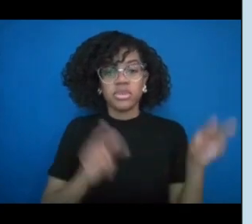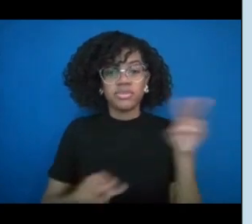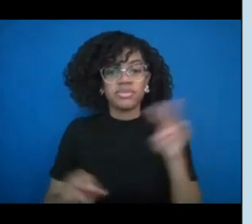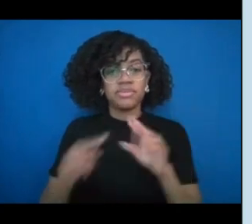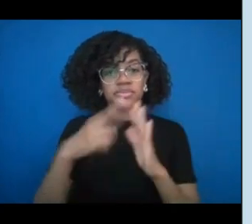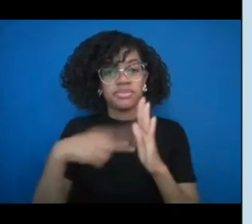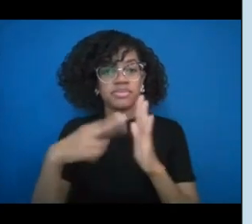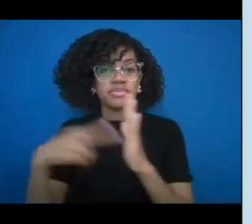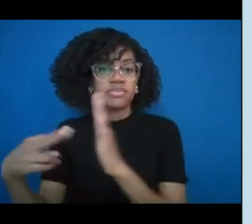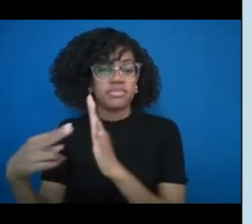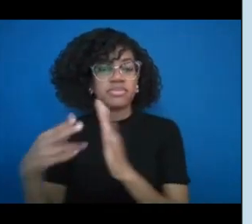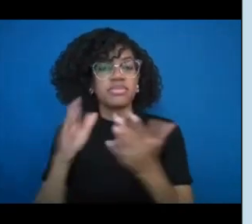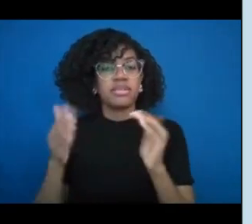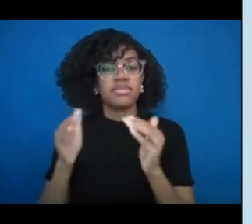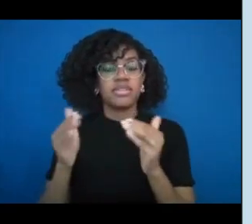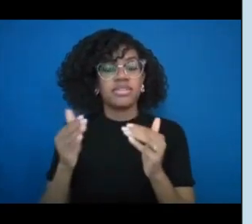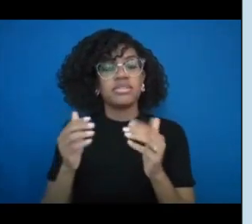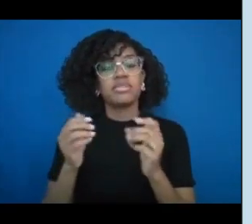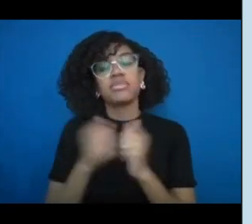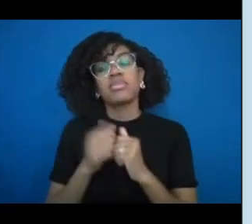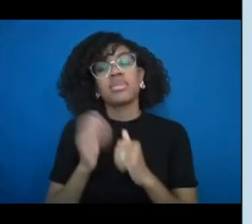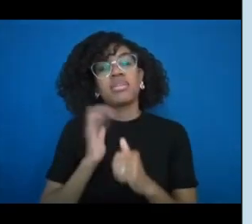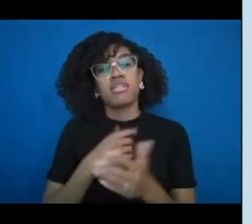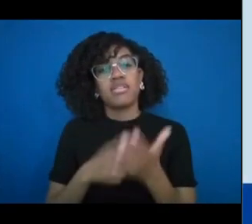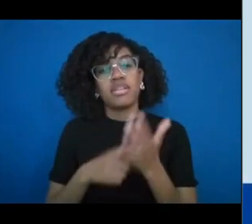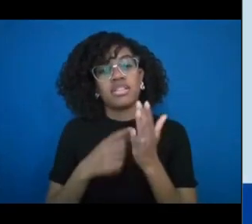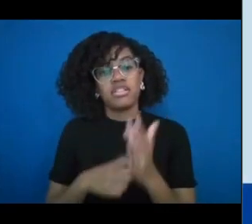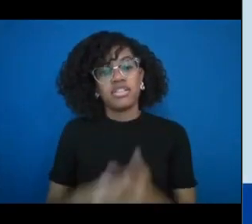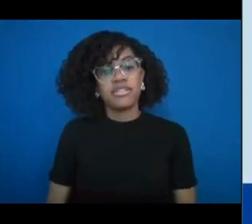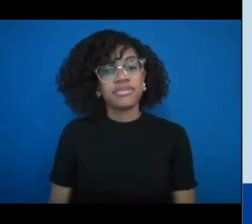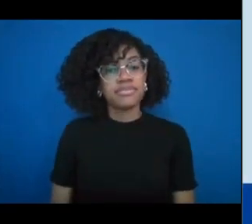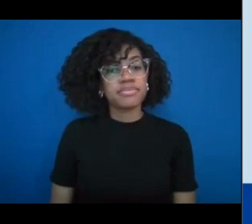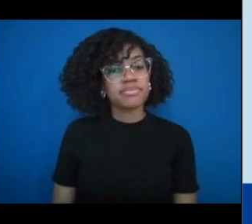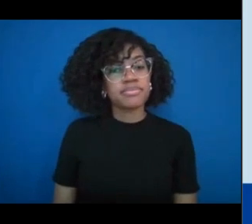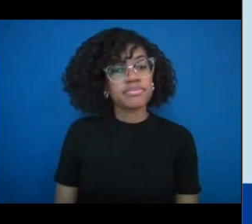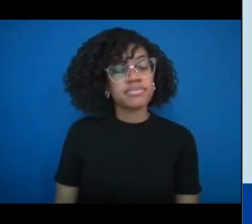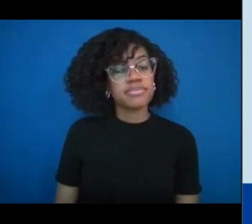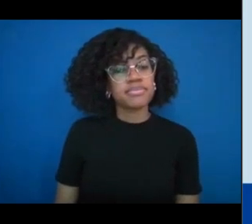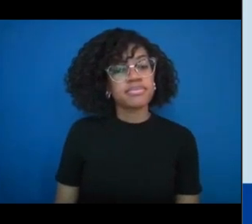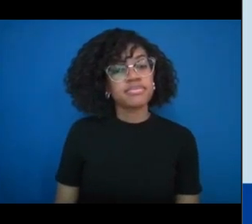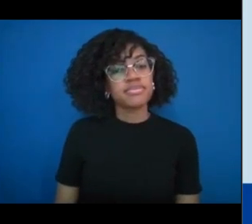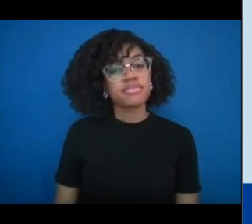merit against the evaluation criteria we'll discuss shortly.